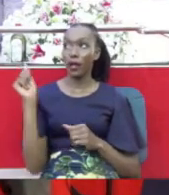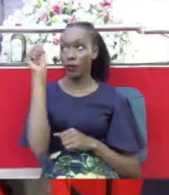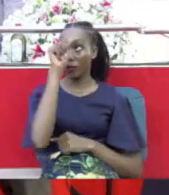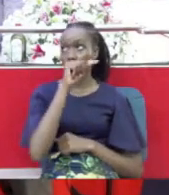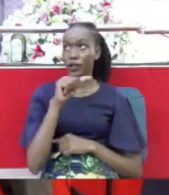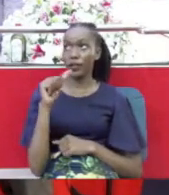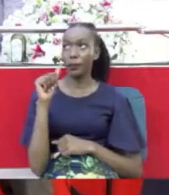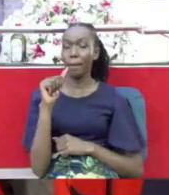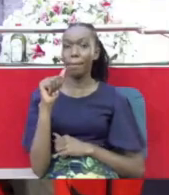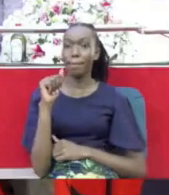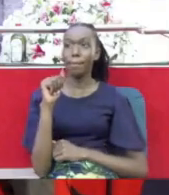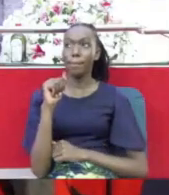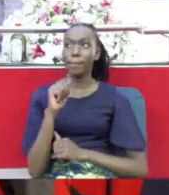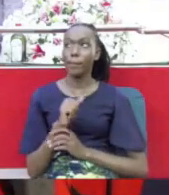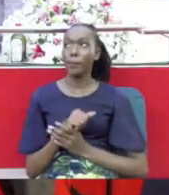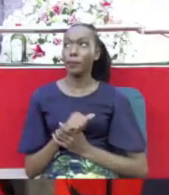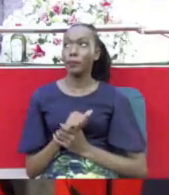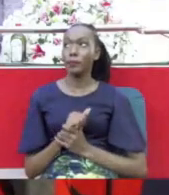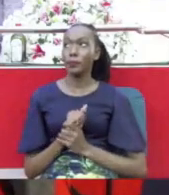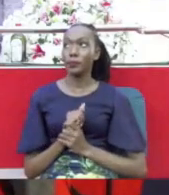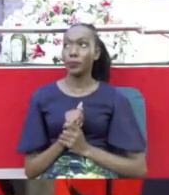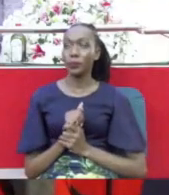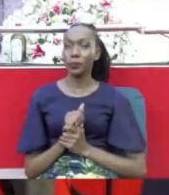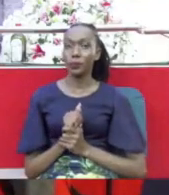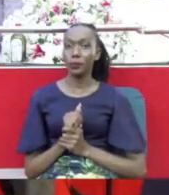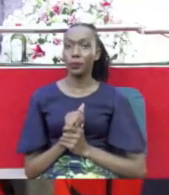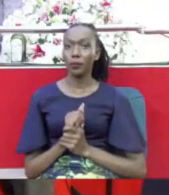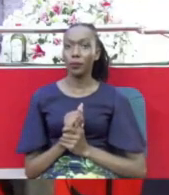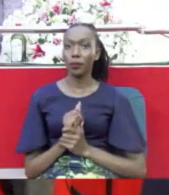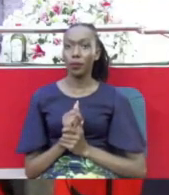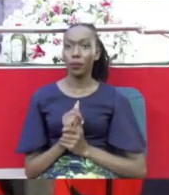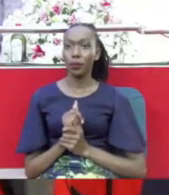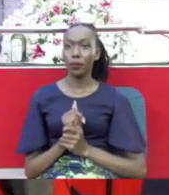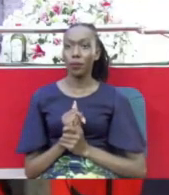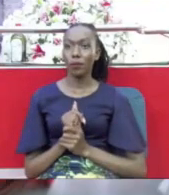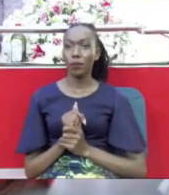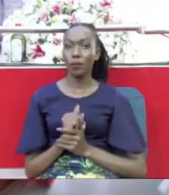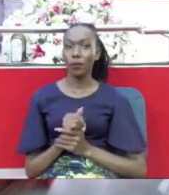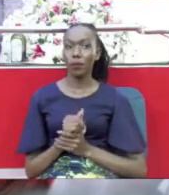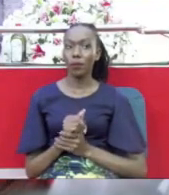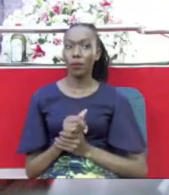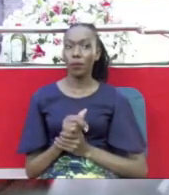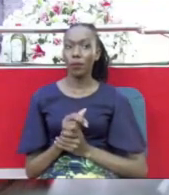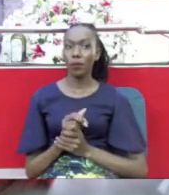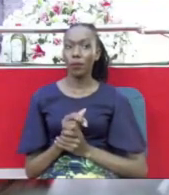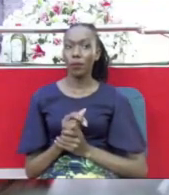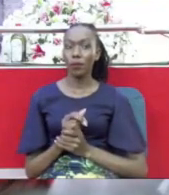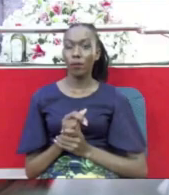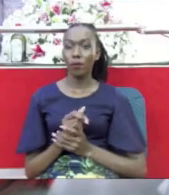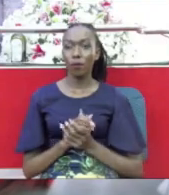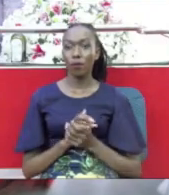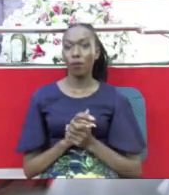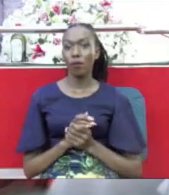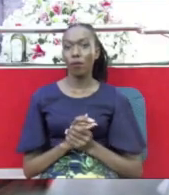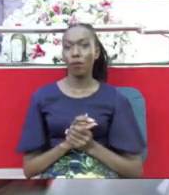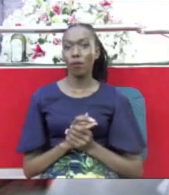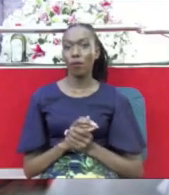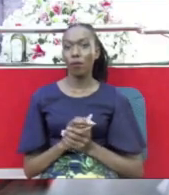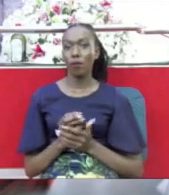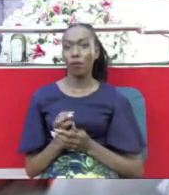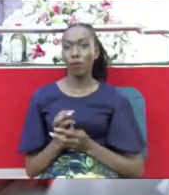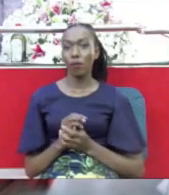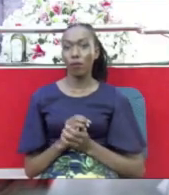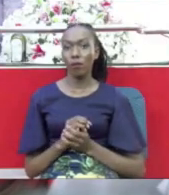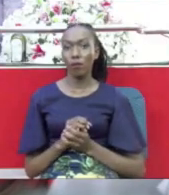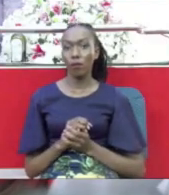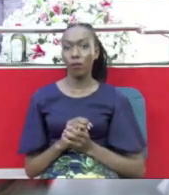Iko hapa Afrika. Now there's another game changer on this one. Na pia kuna kubadilika hapa. What